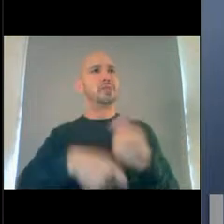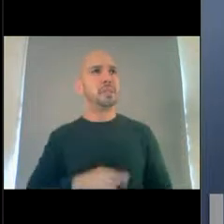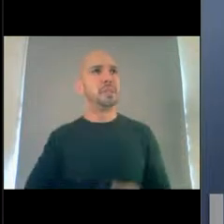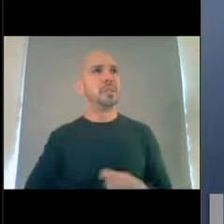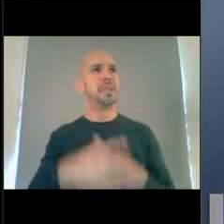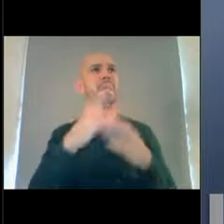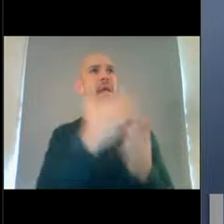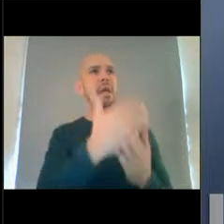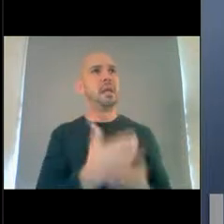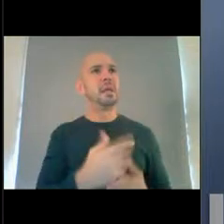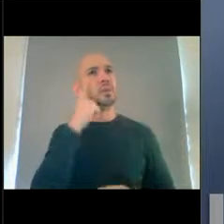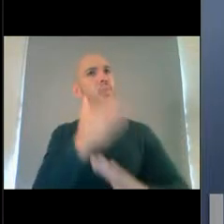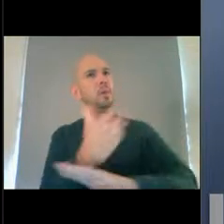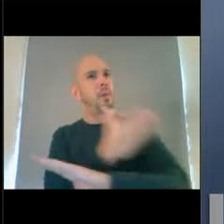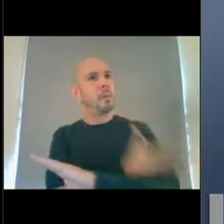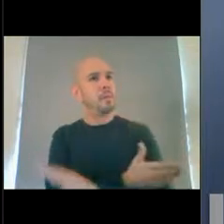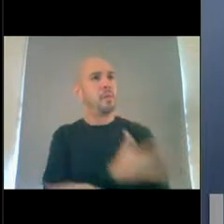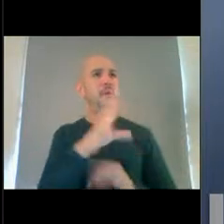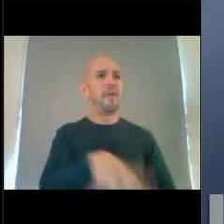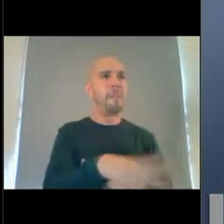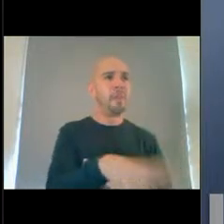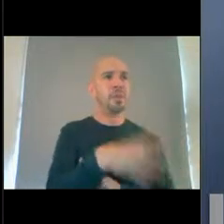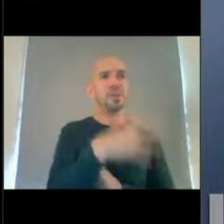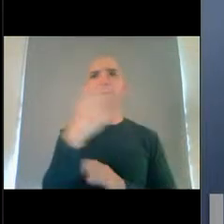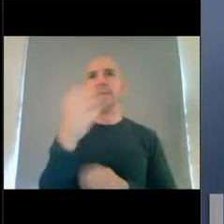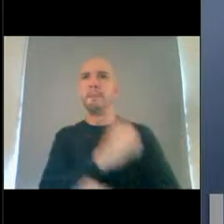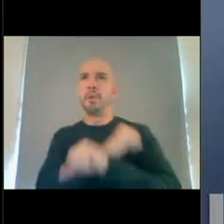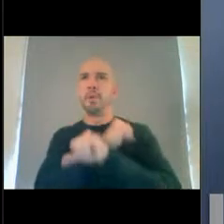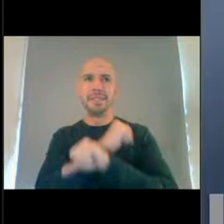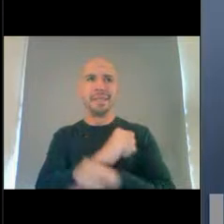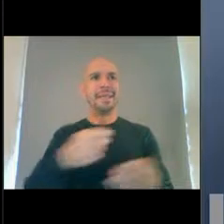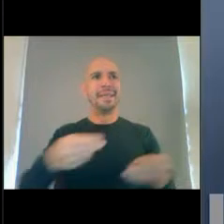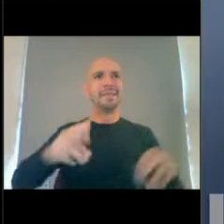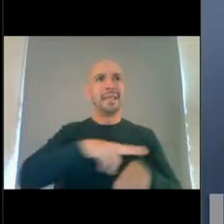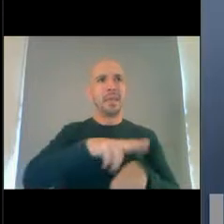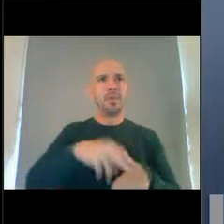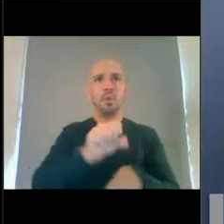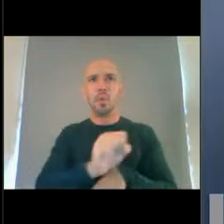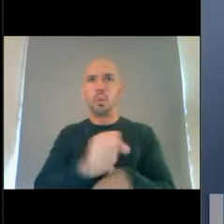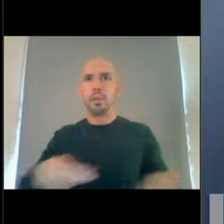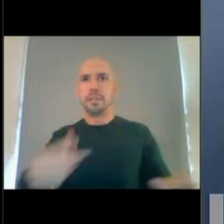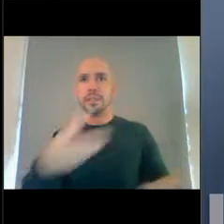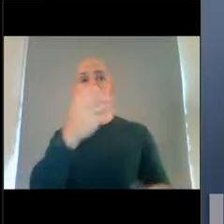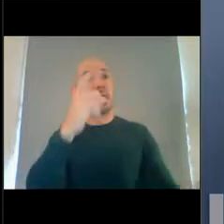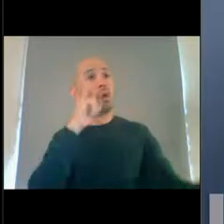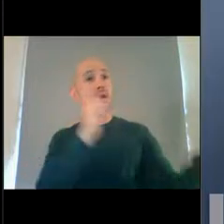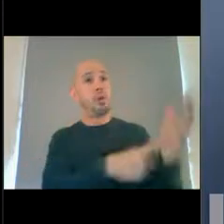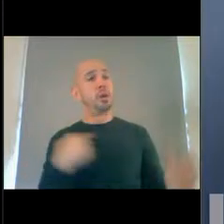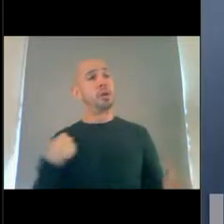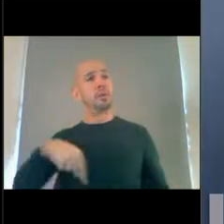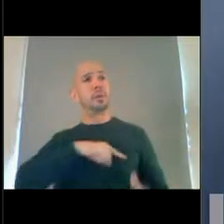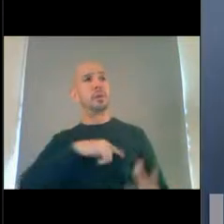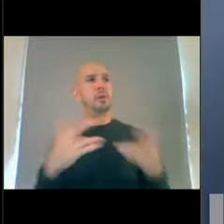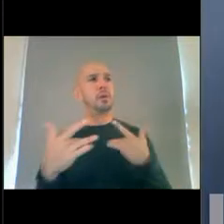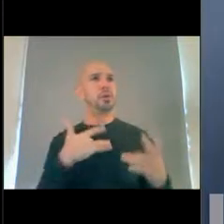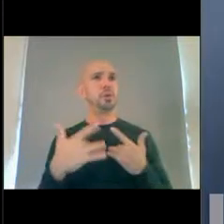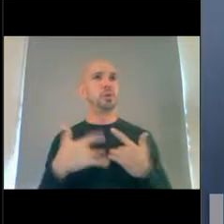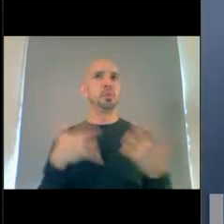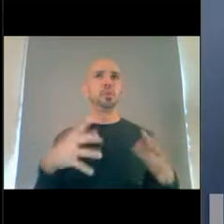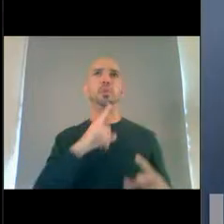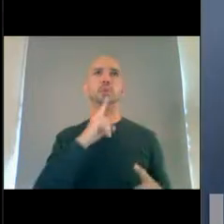community engagement project protection of natural and working lands and for acknowledging and listening to our concerns about the significance of